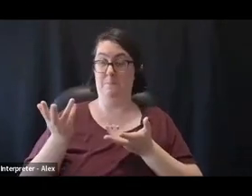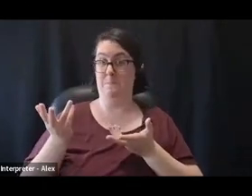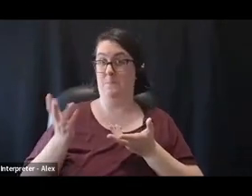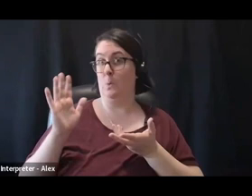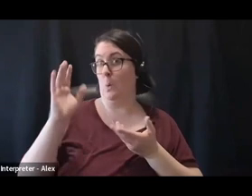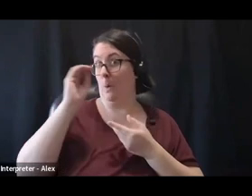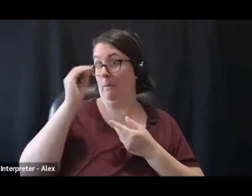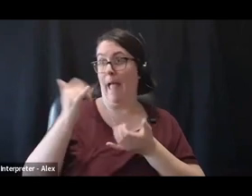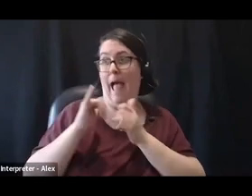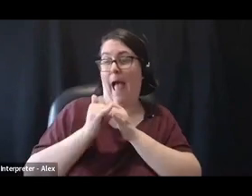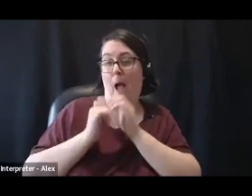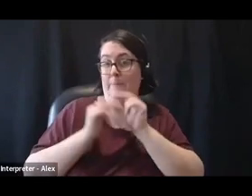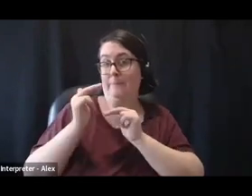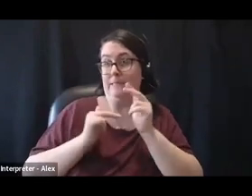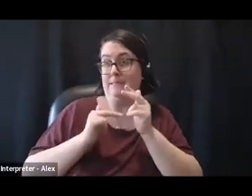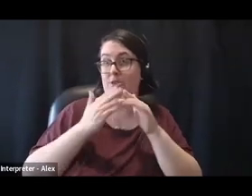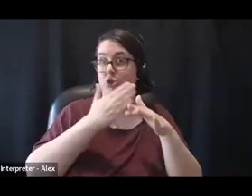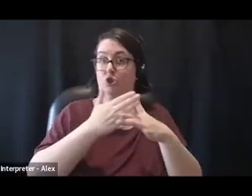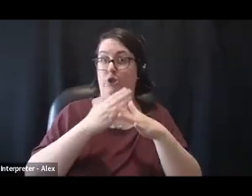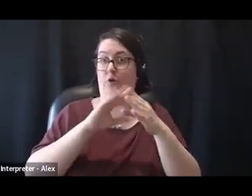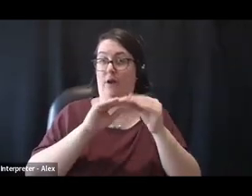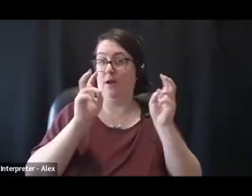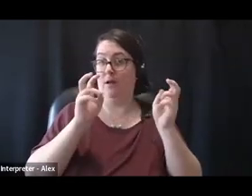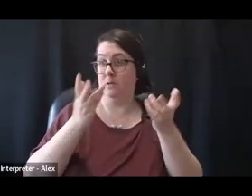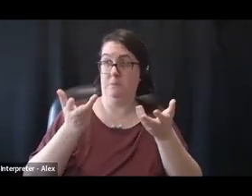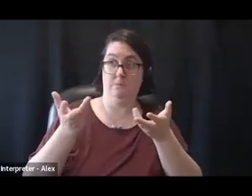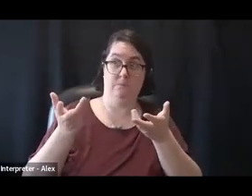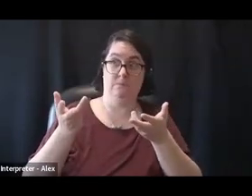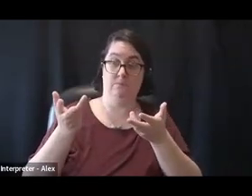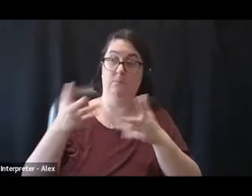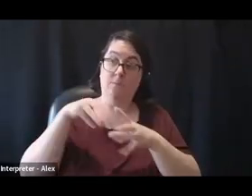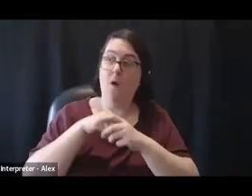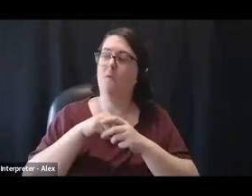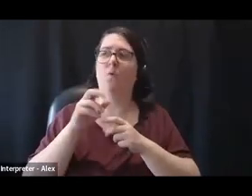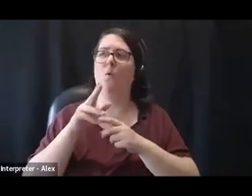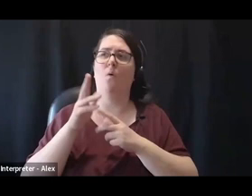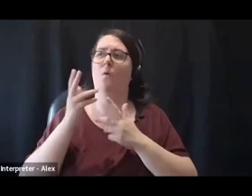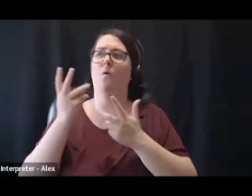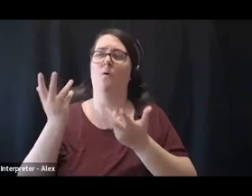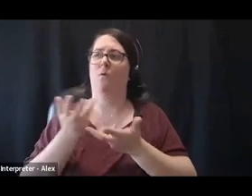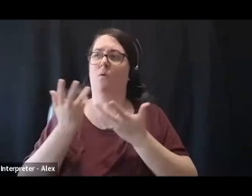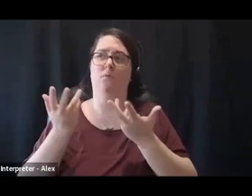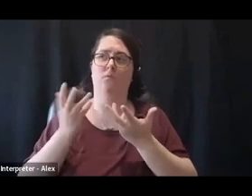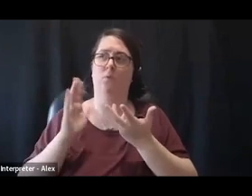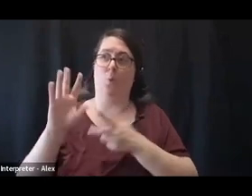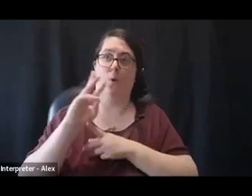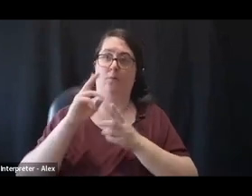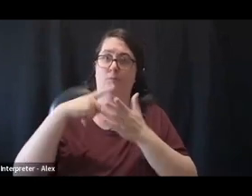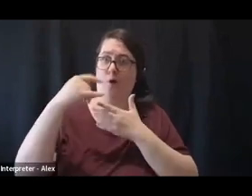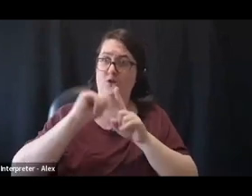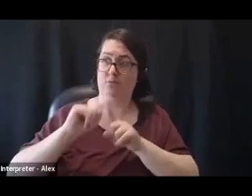your thoughts on building those kind of shared narrative. Is this something that you also have been creating with your different